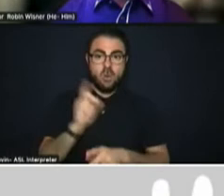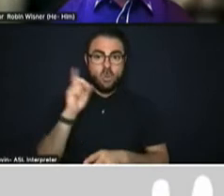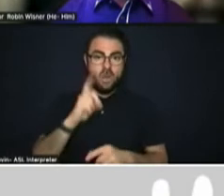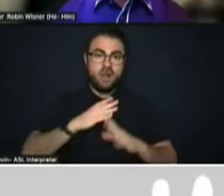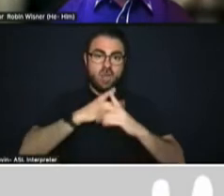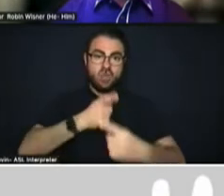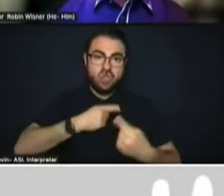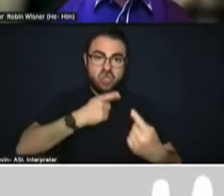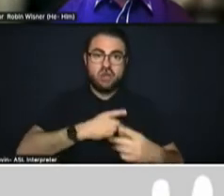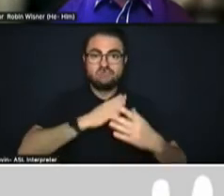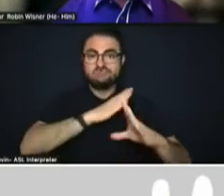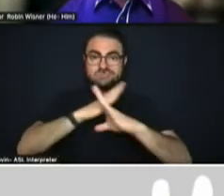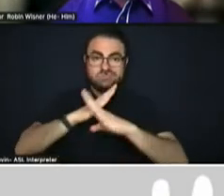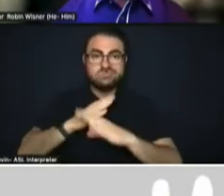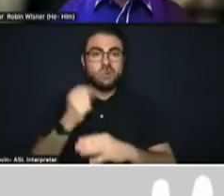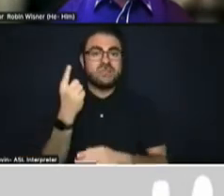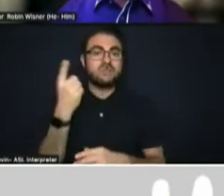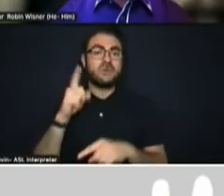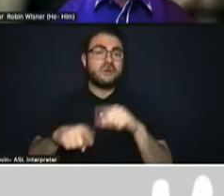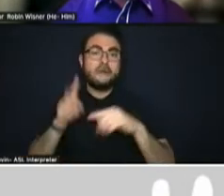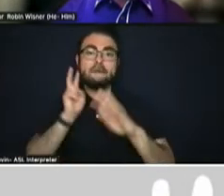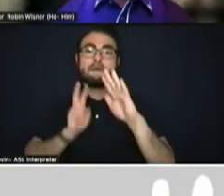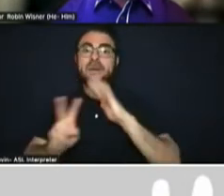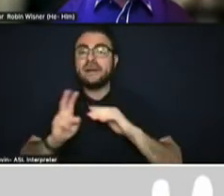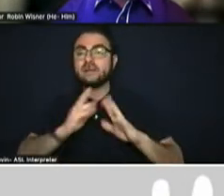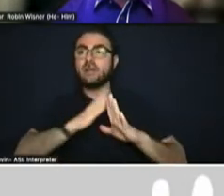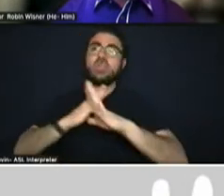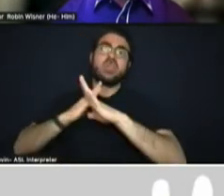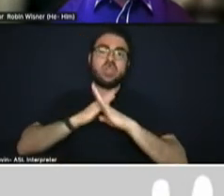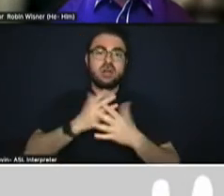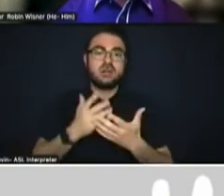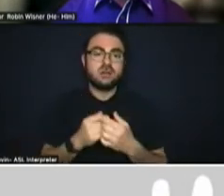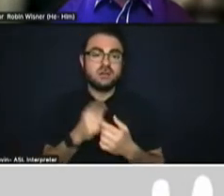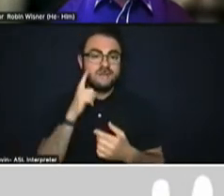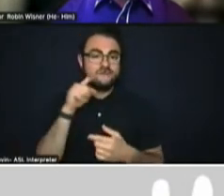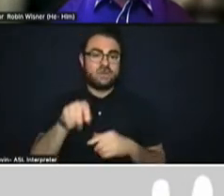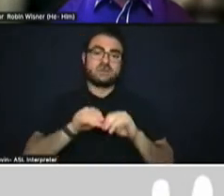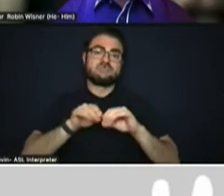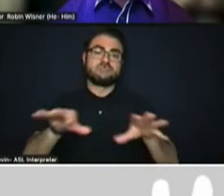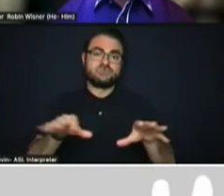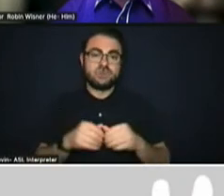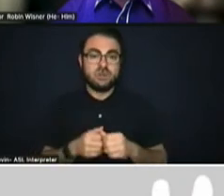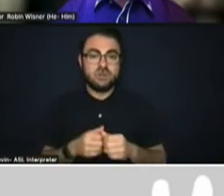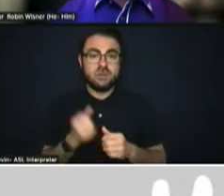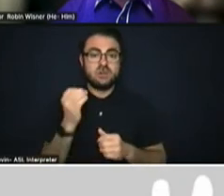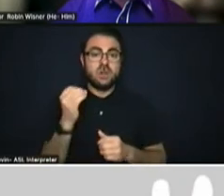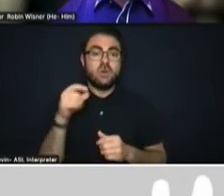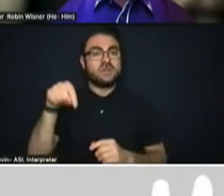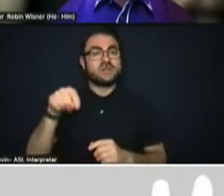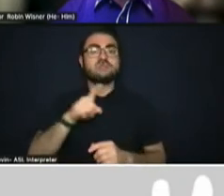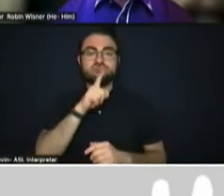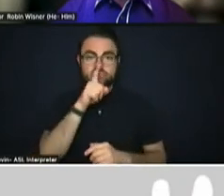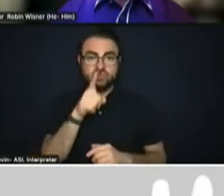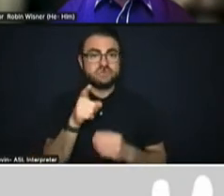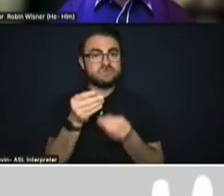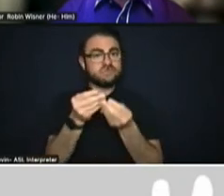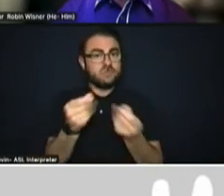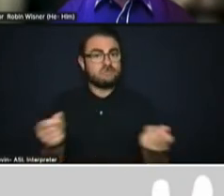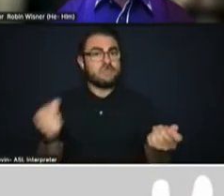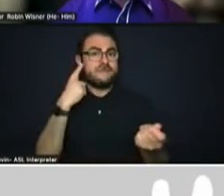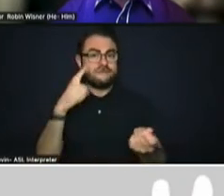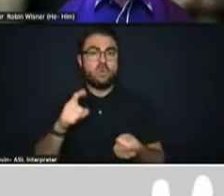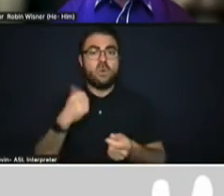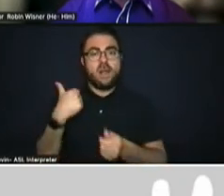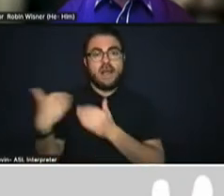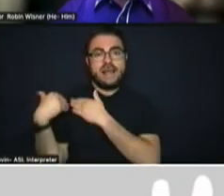unforeseen obstacles to rolling out this remedy. So it is a true remedy for accountability.